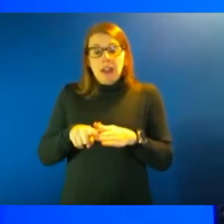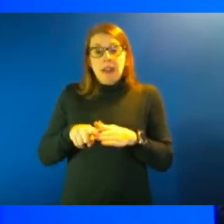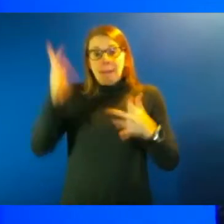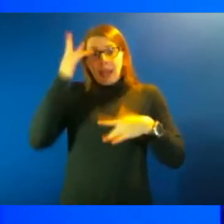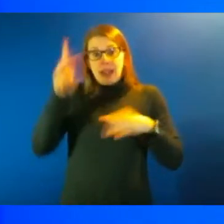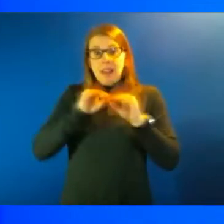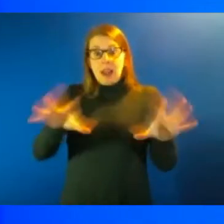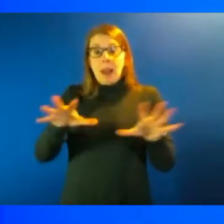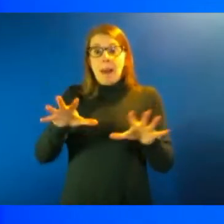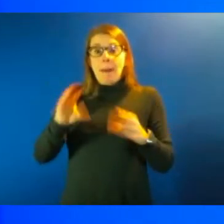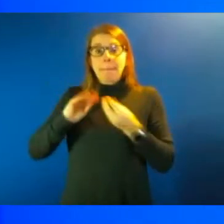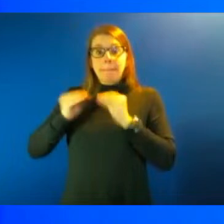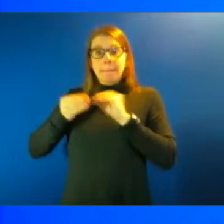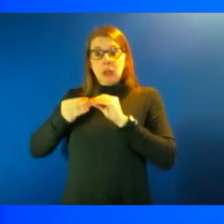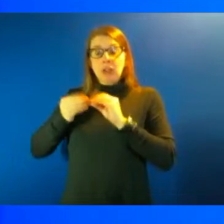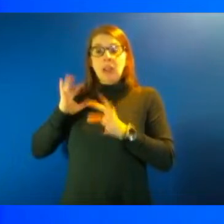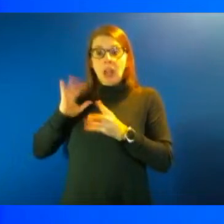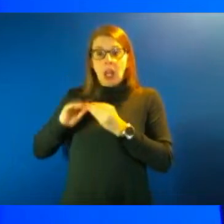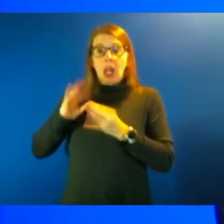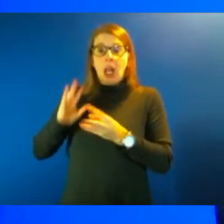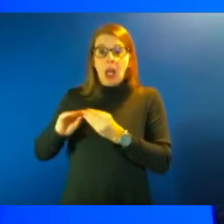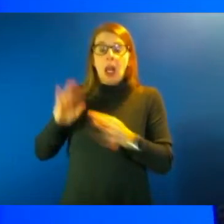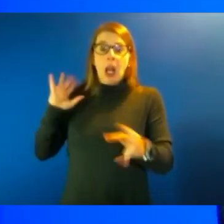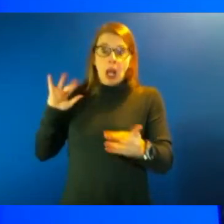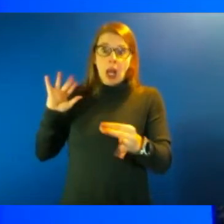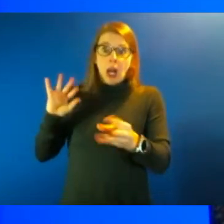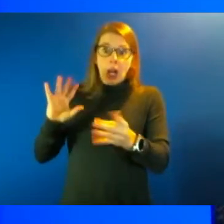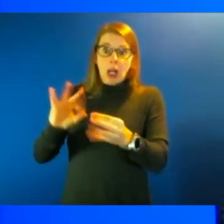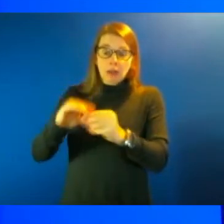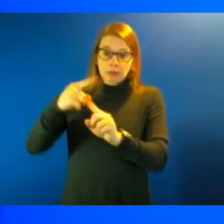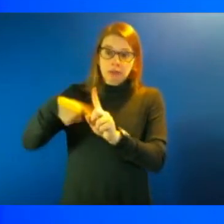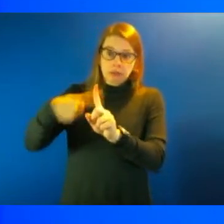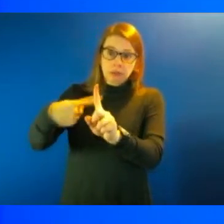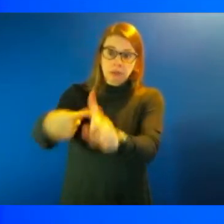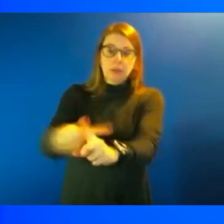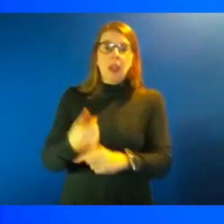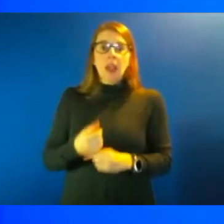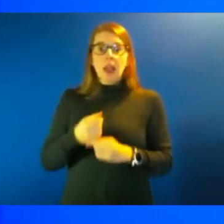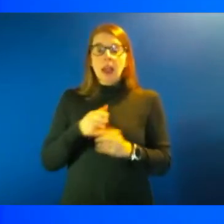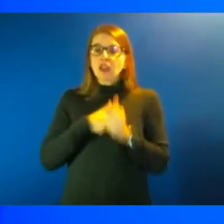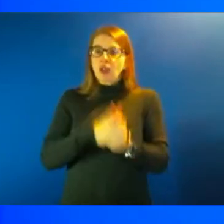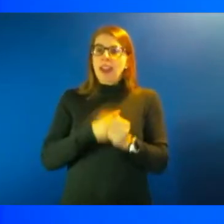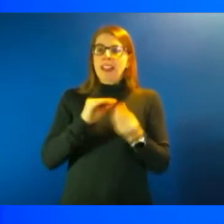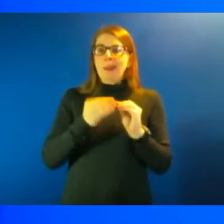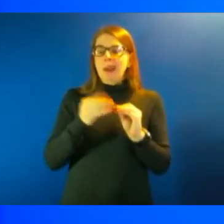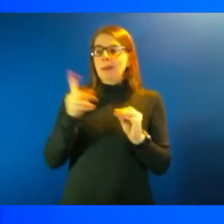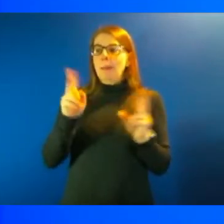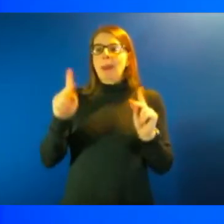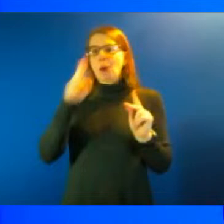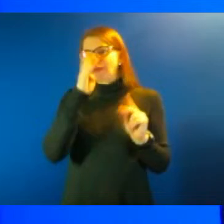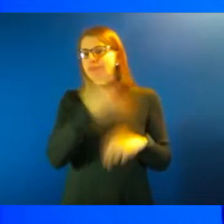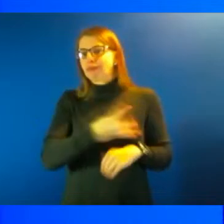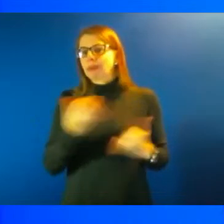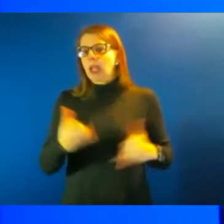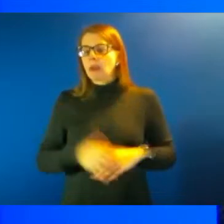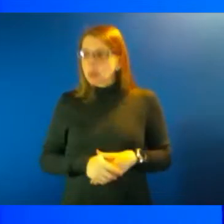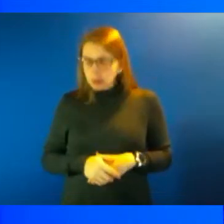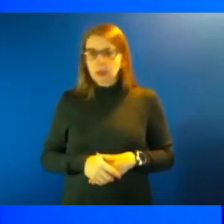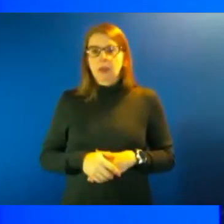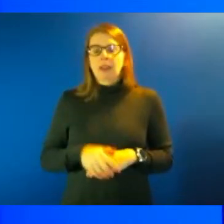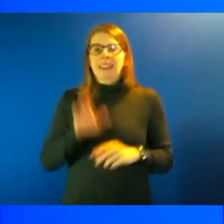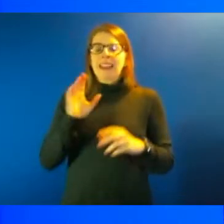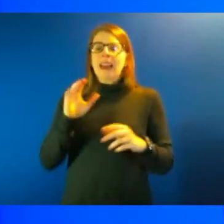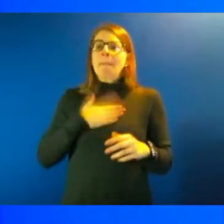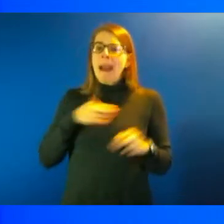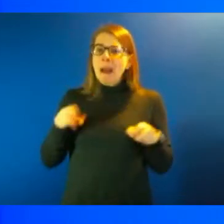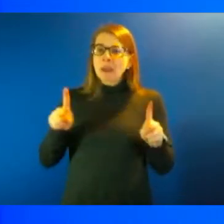it gets wearing, right? You get to the point where you're just like, we're just tracking numbers and nobody seems to be paying attention anymore. And this is really our chance to remind you that these